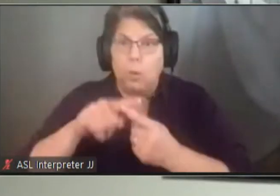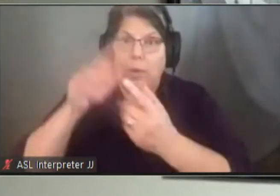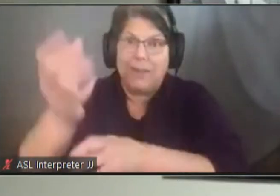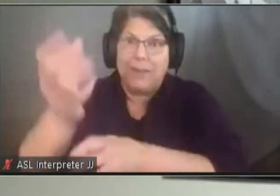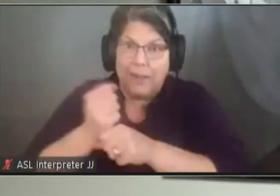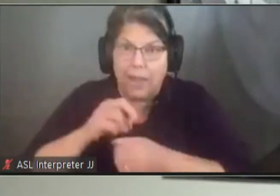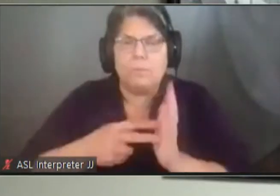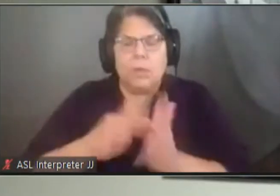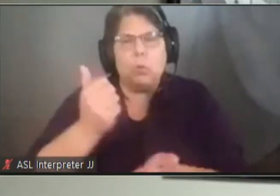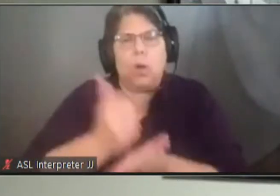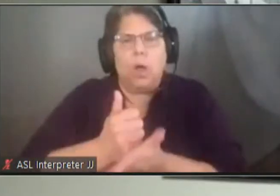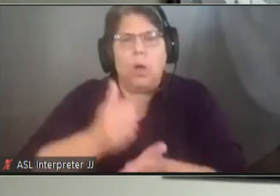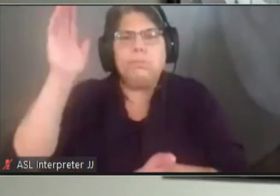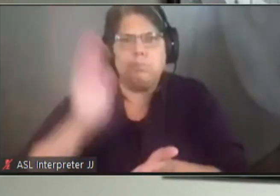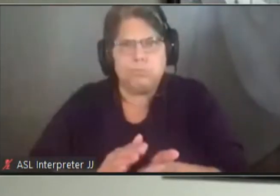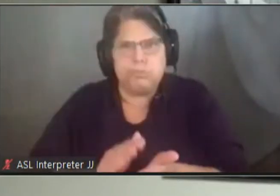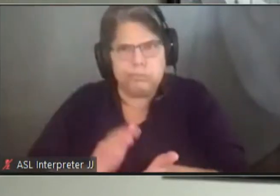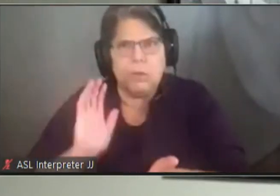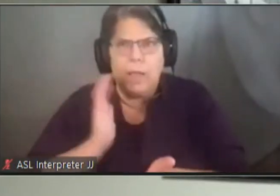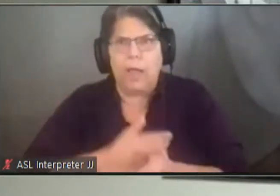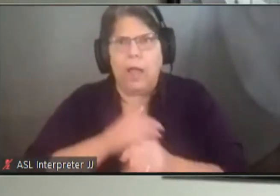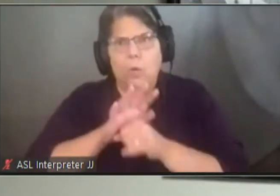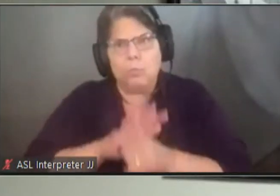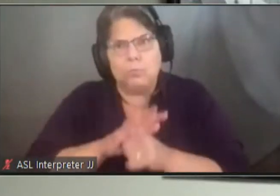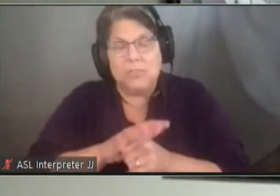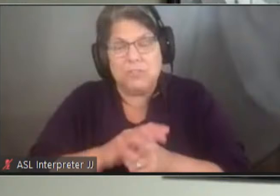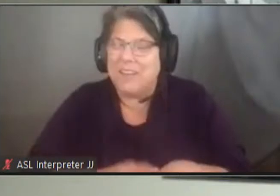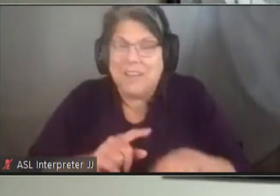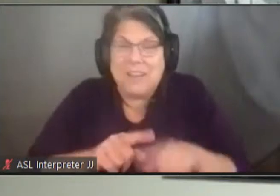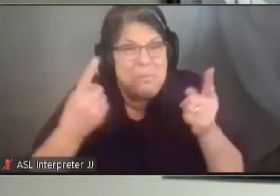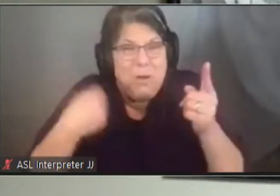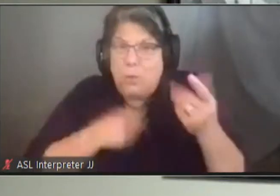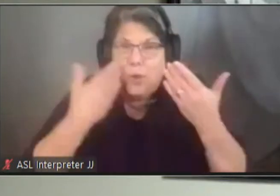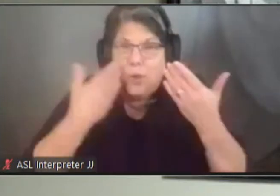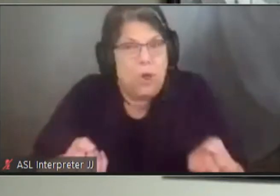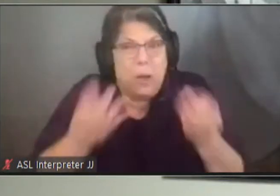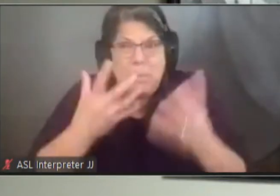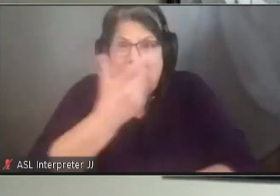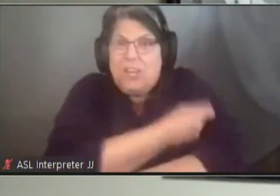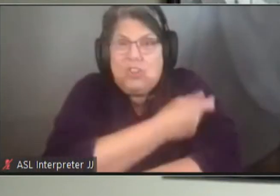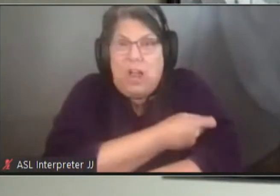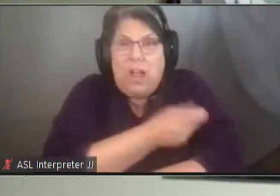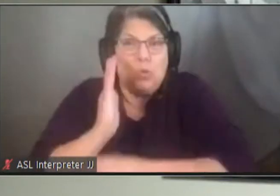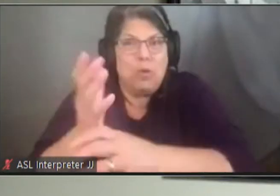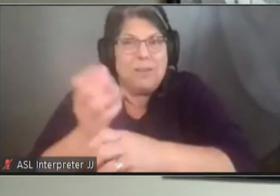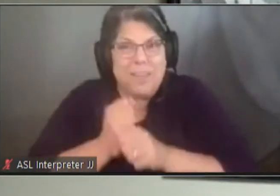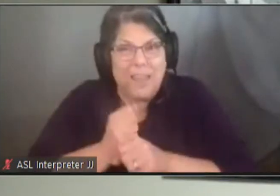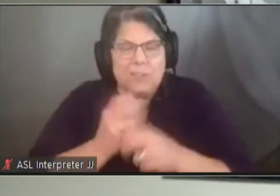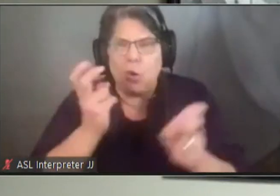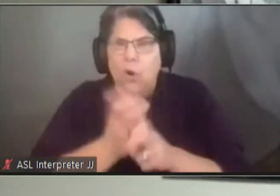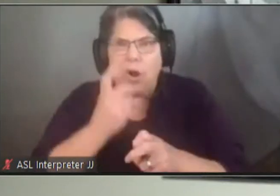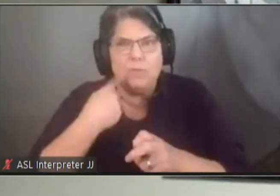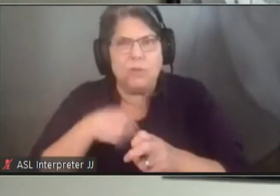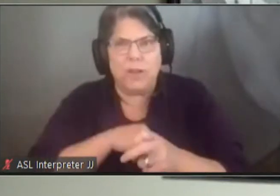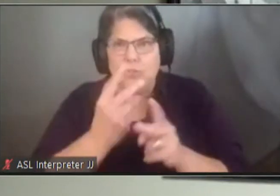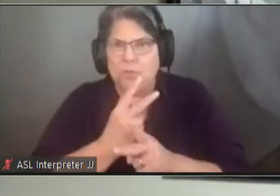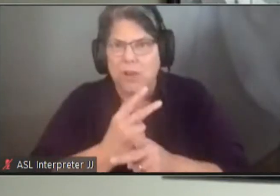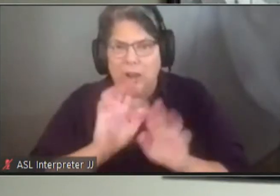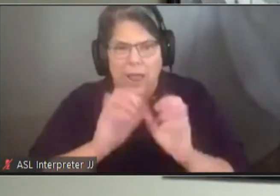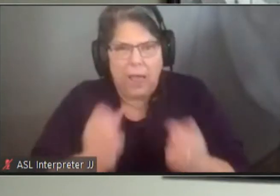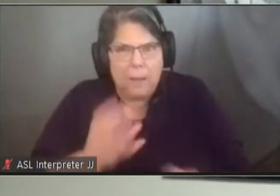without knowing our allotments, it is difficult to plan first dose clinics. We are trying to start